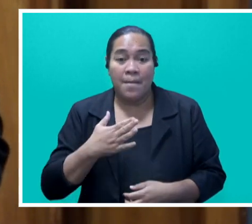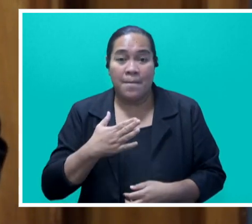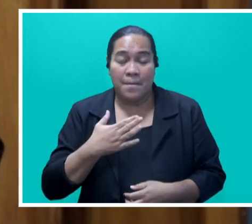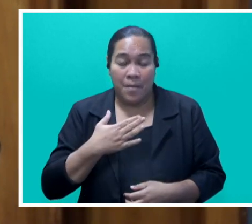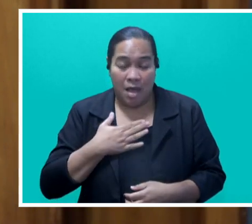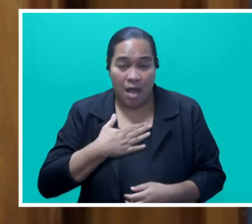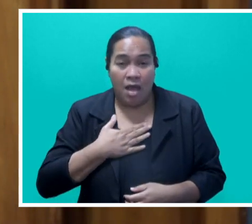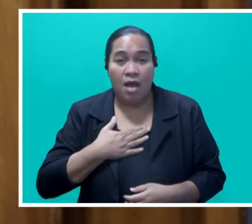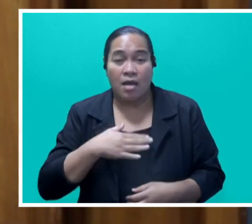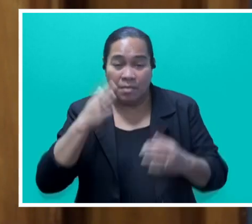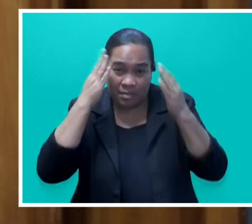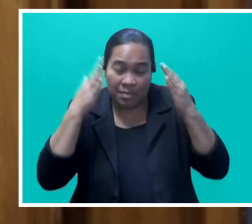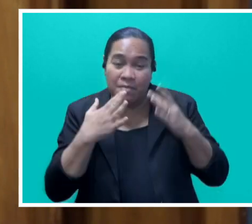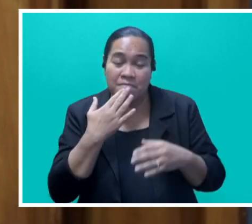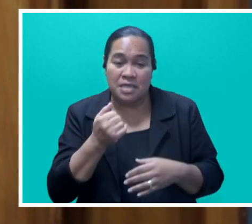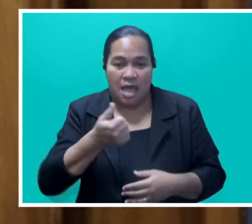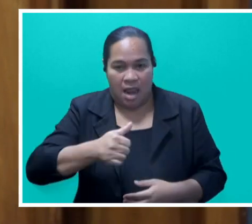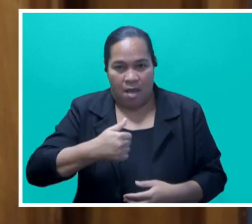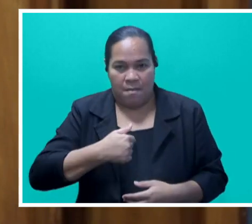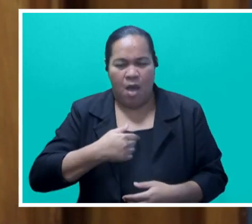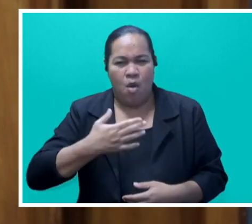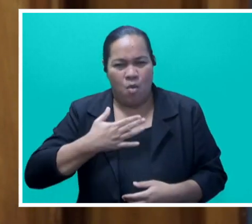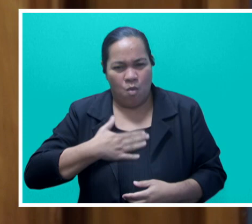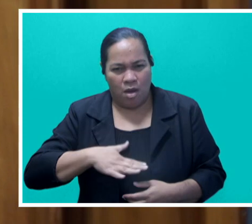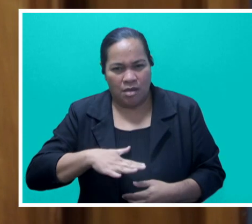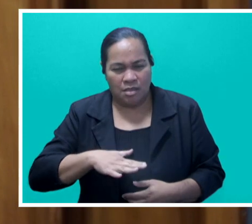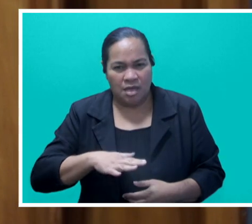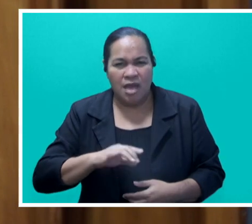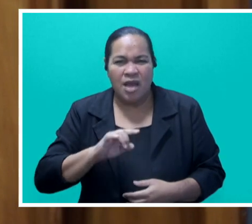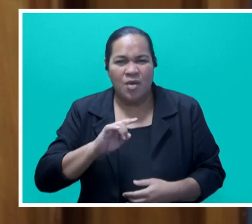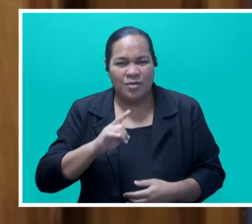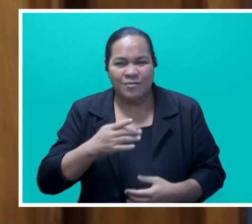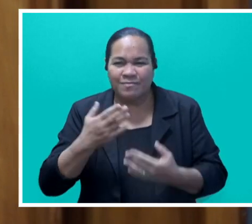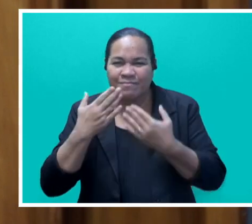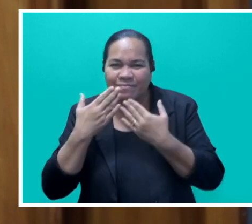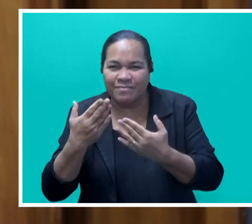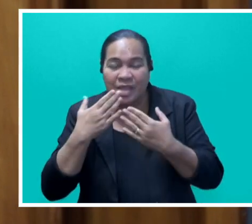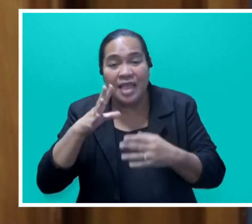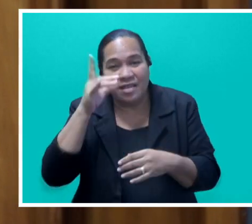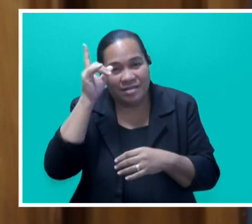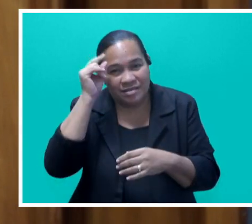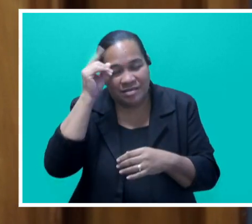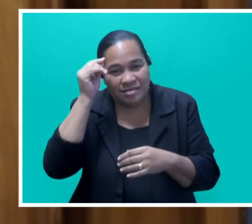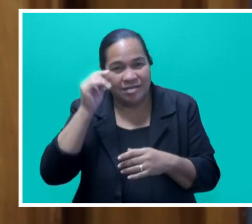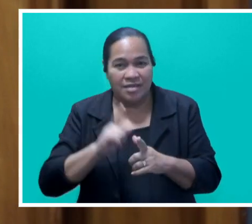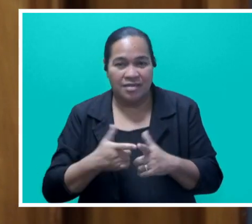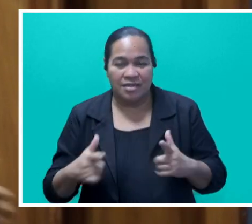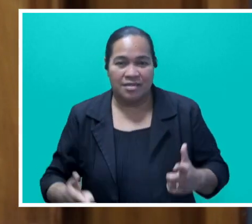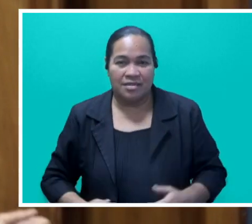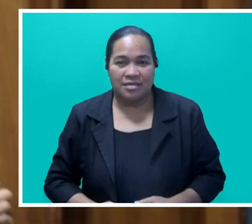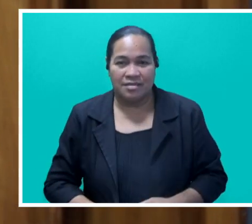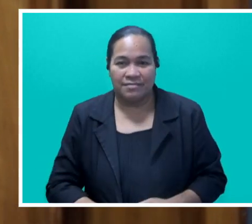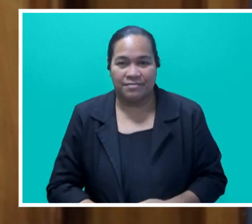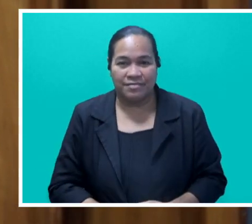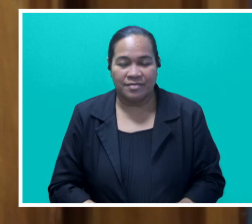allow me, Mr. Speaker, sir, to make a few salutations in the Tauke language. Nisa